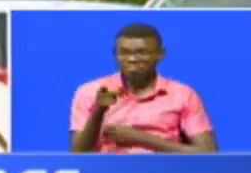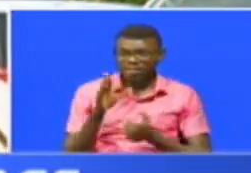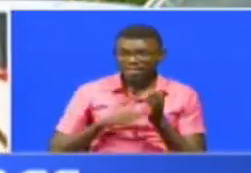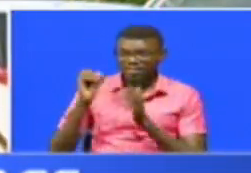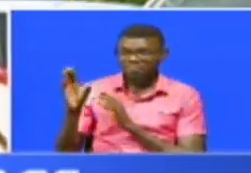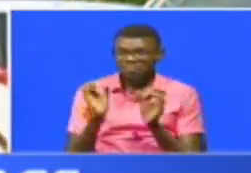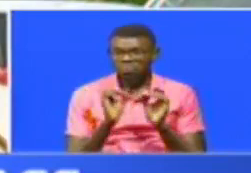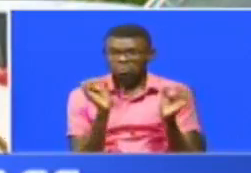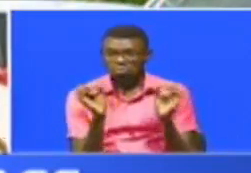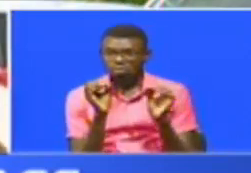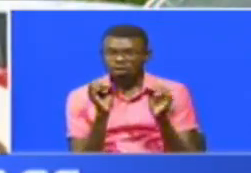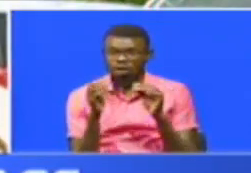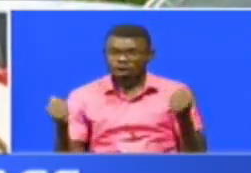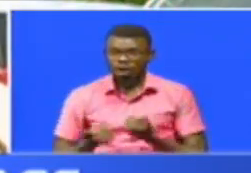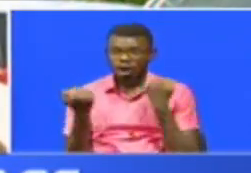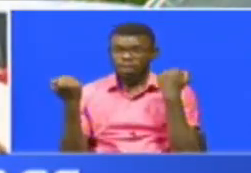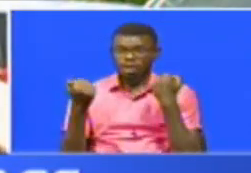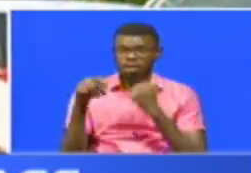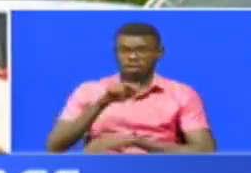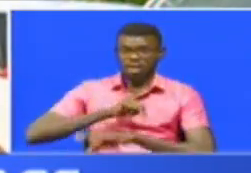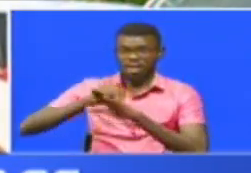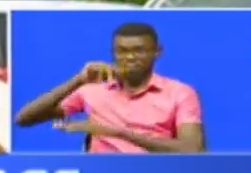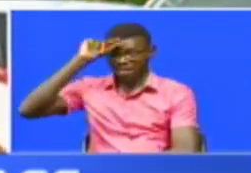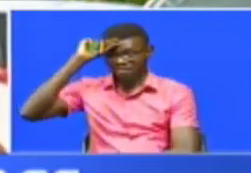expensive if the national government